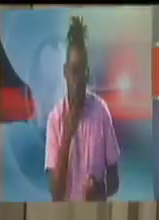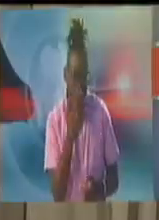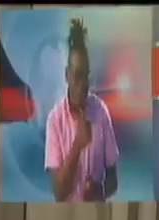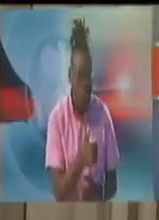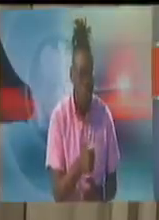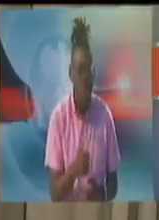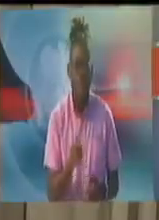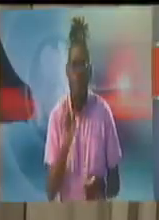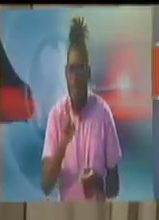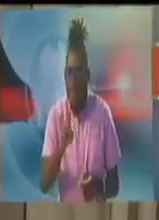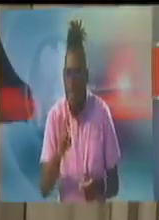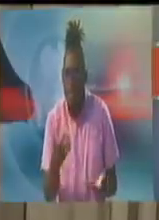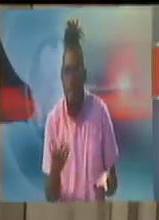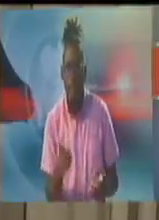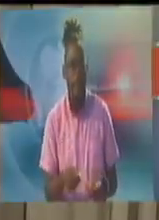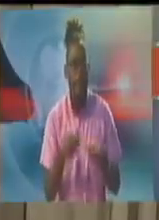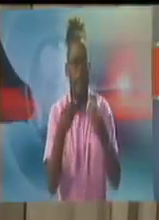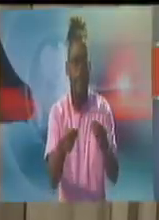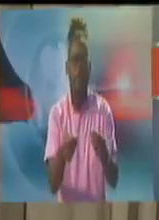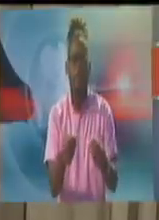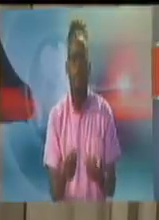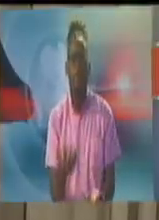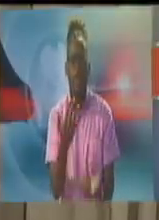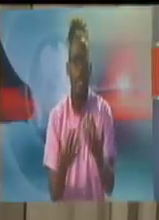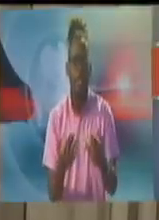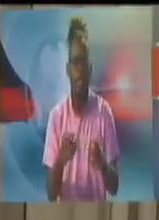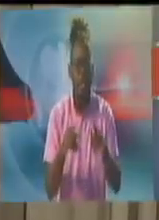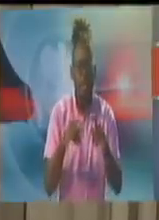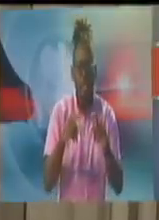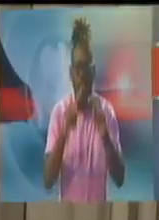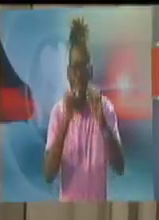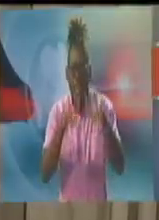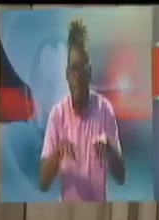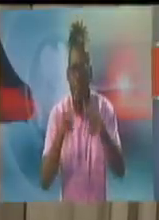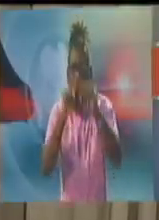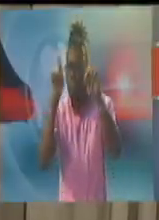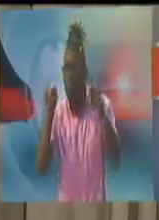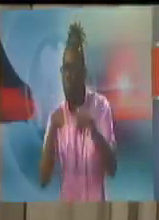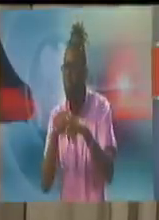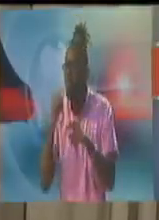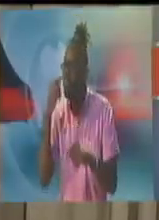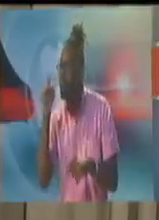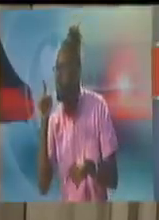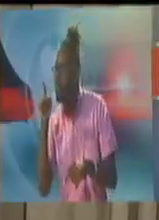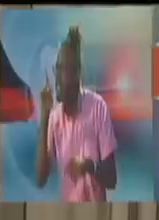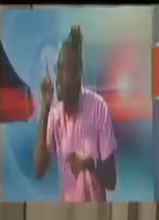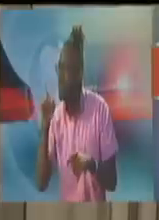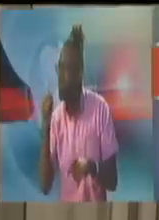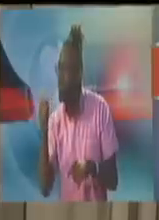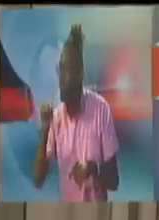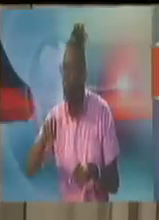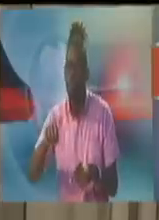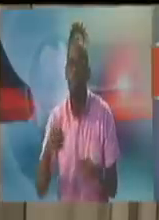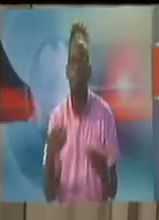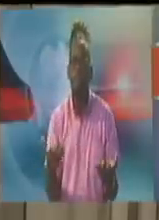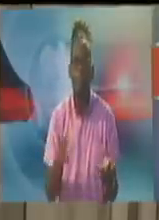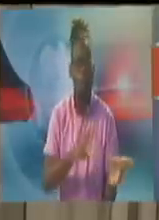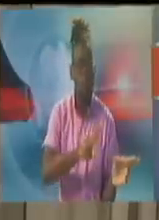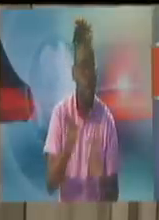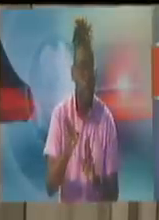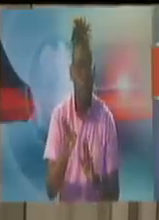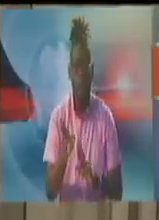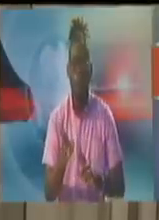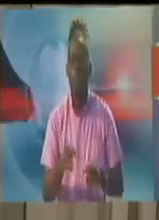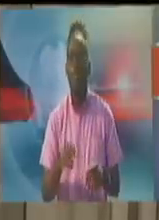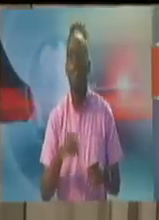also the fire signs, corporate Trinidad and Tobago came speedily forward to help us get it ready. We had Flo provide